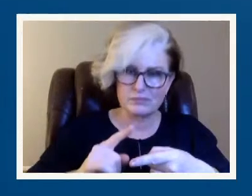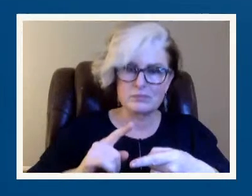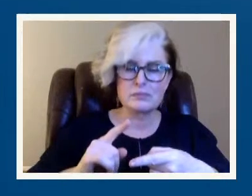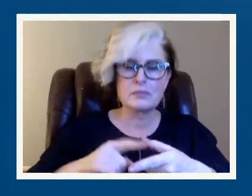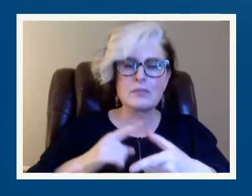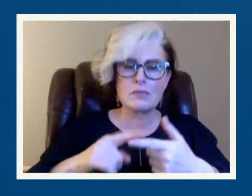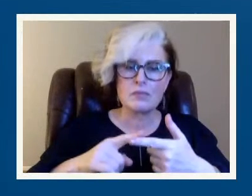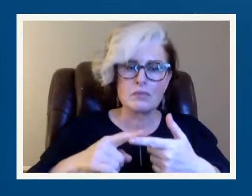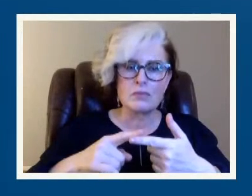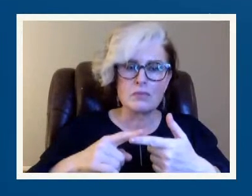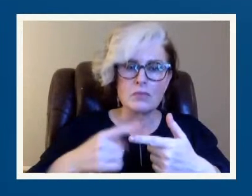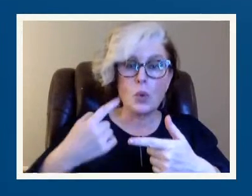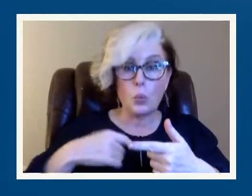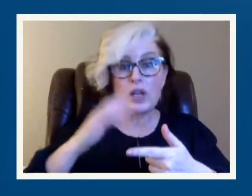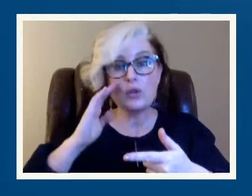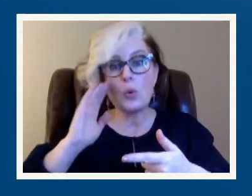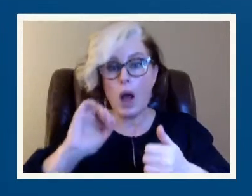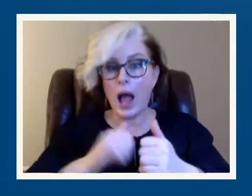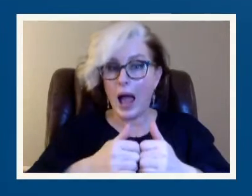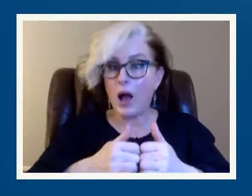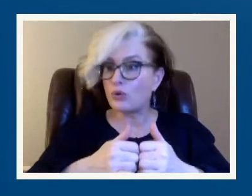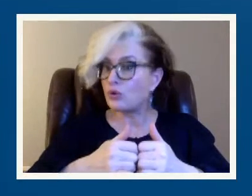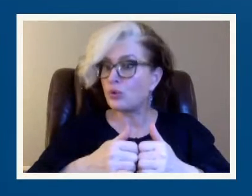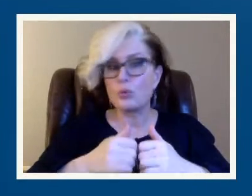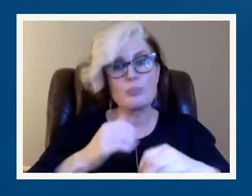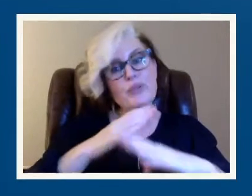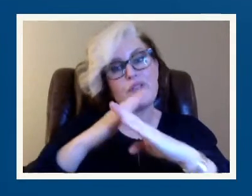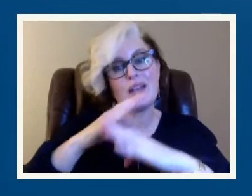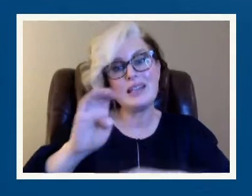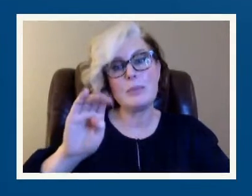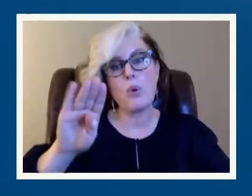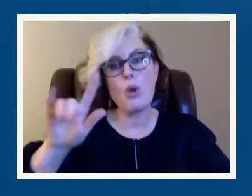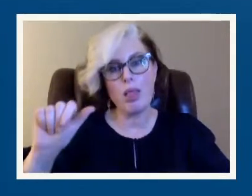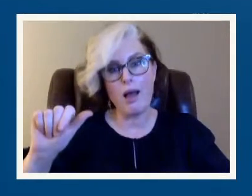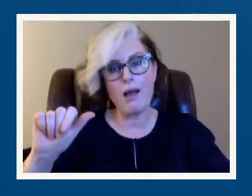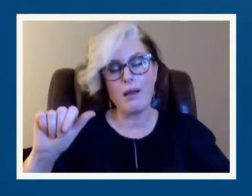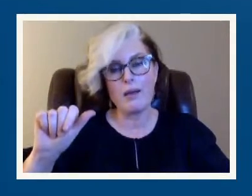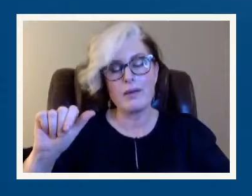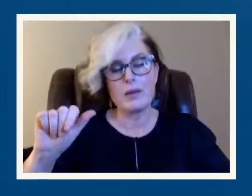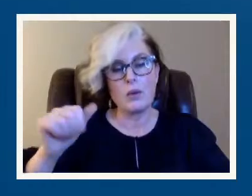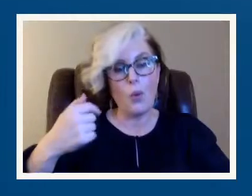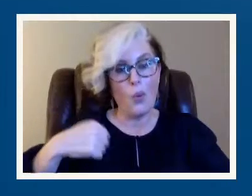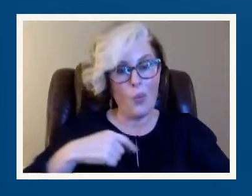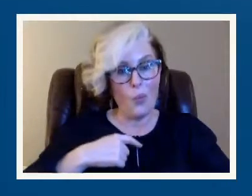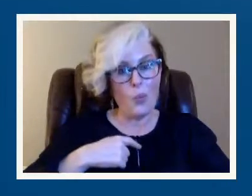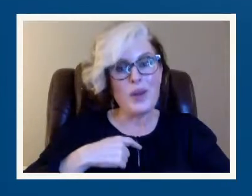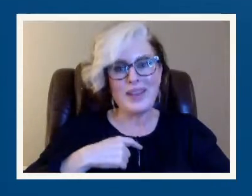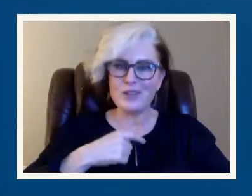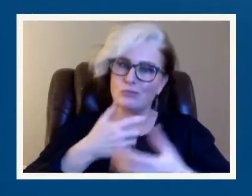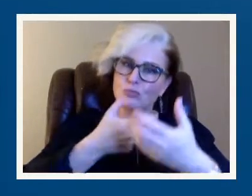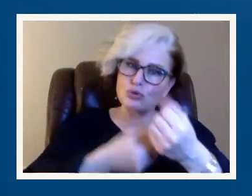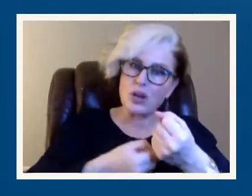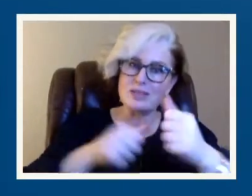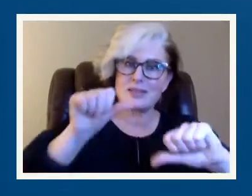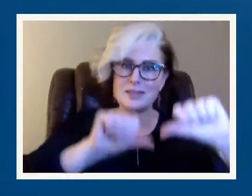turned out that we knew how to prevent Ebola from reaching our shores because, you know what? We believed in science.